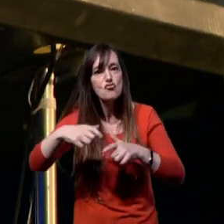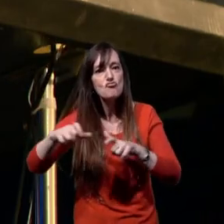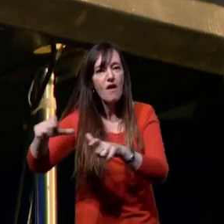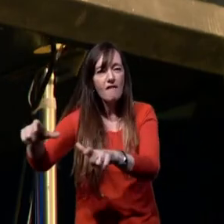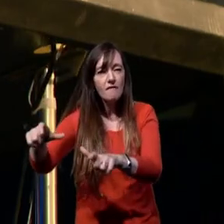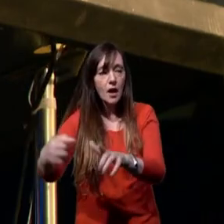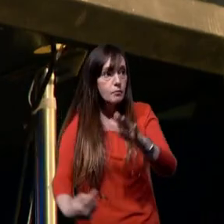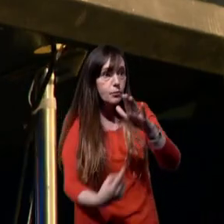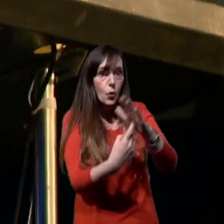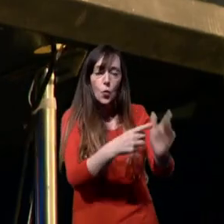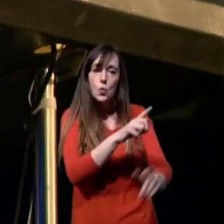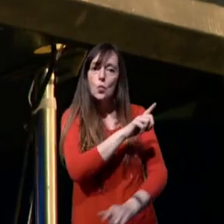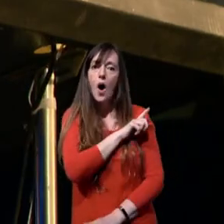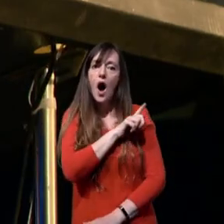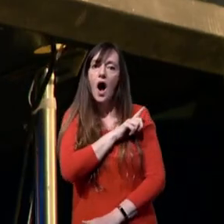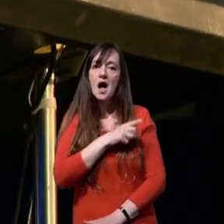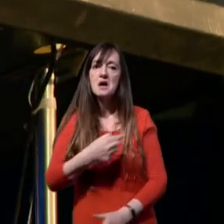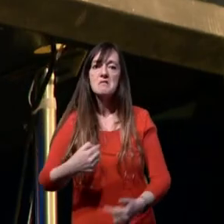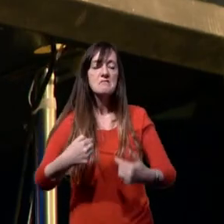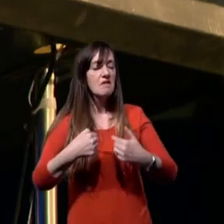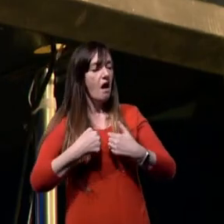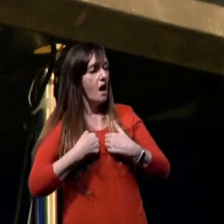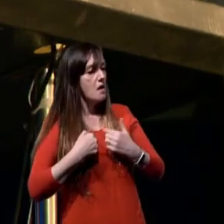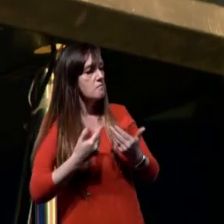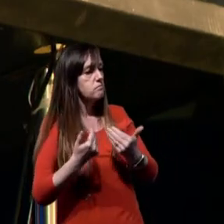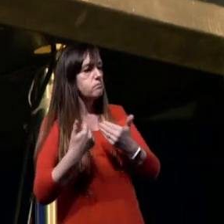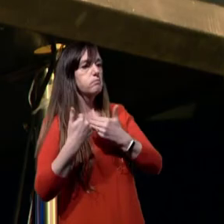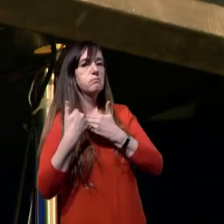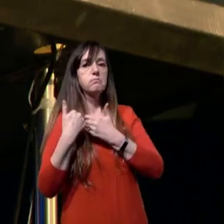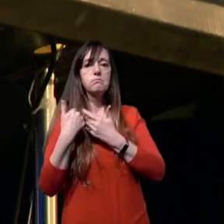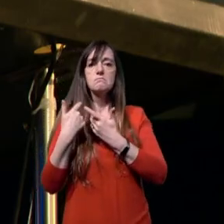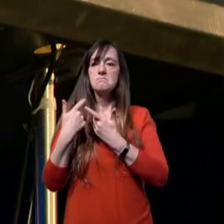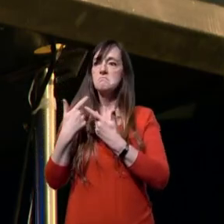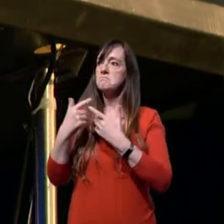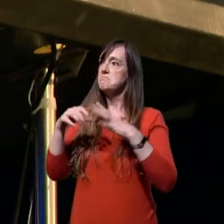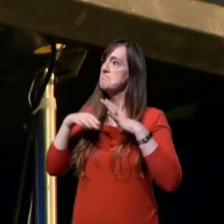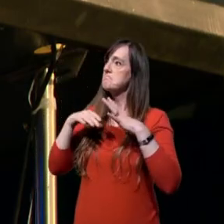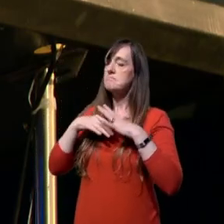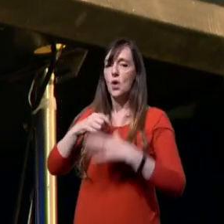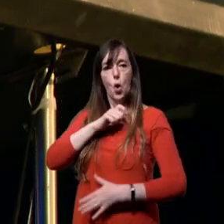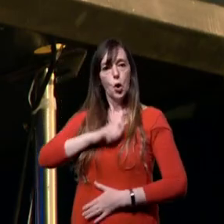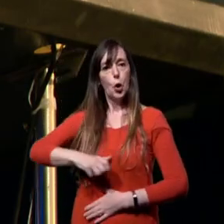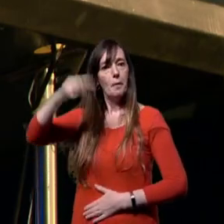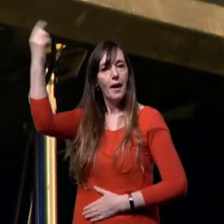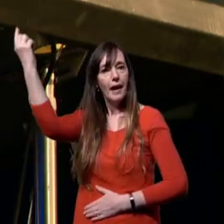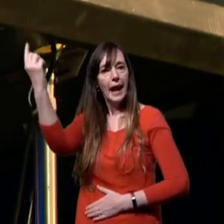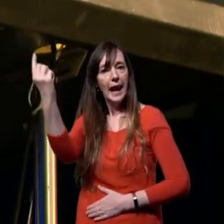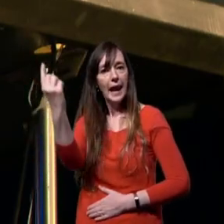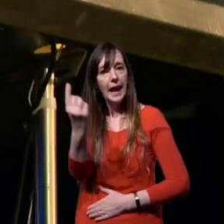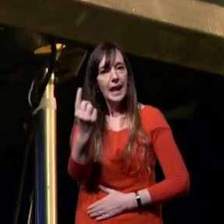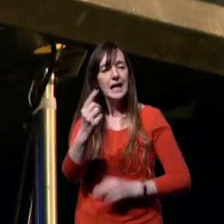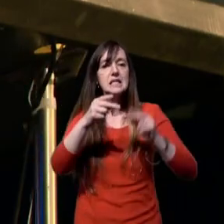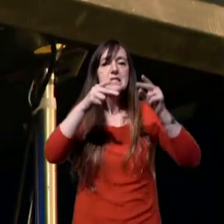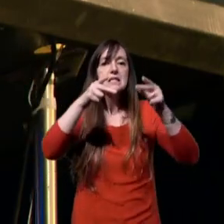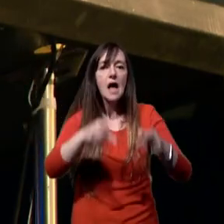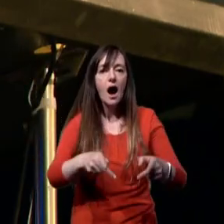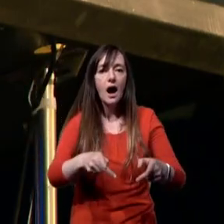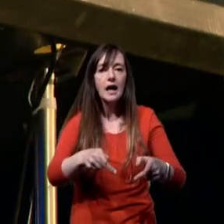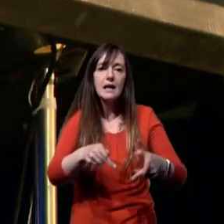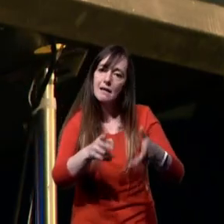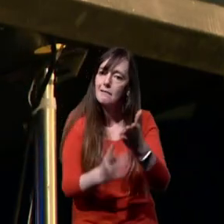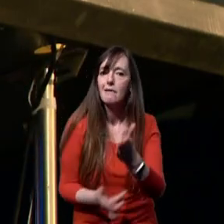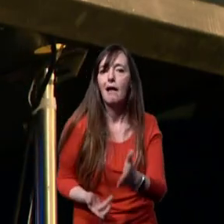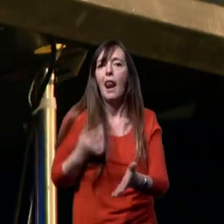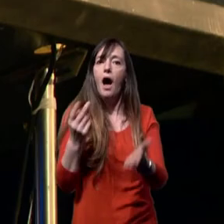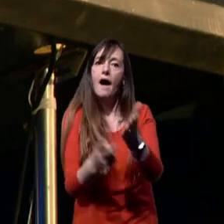you because I'm the one who took on a human body and, verse 8, died and came to life